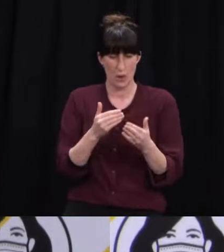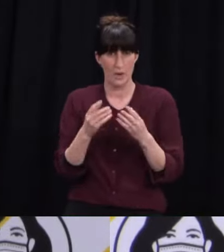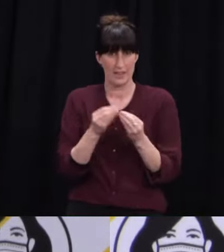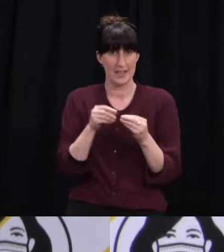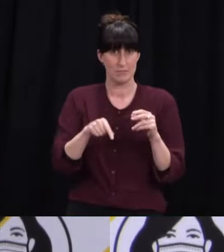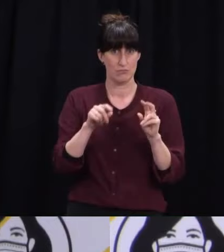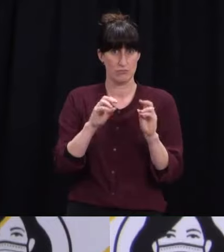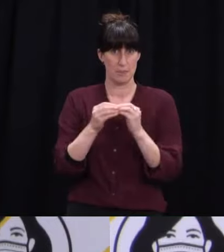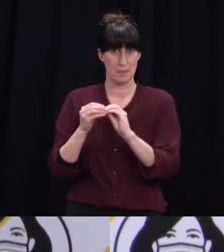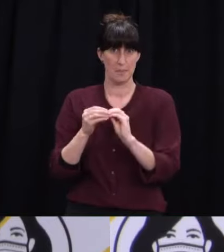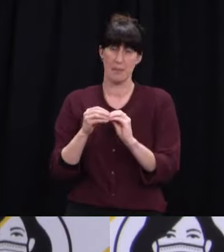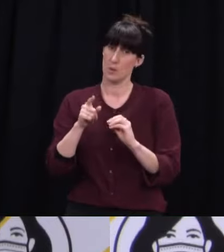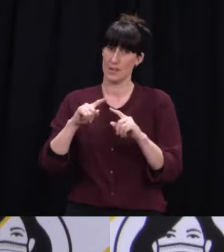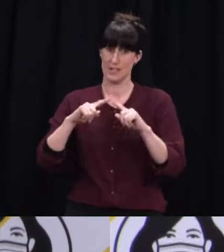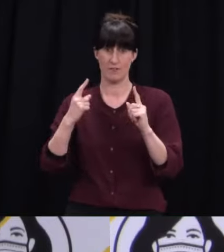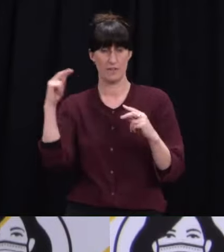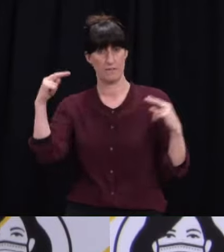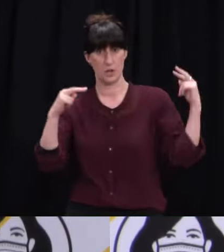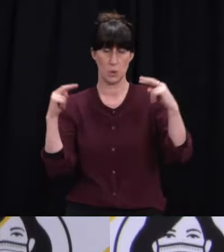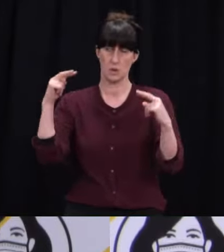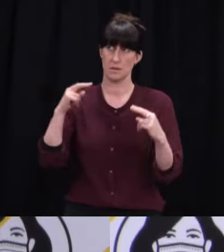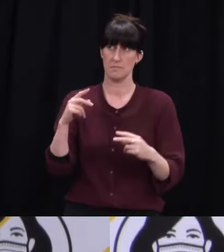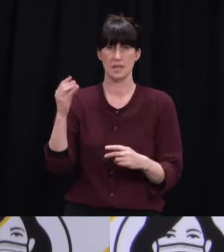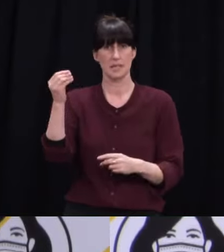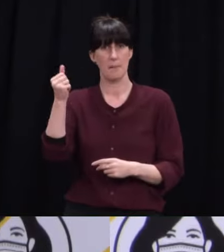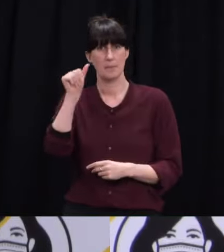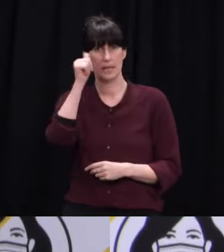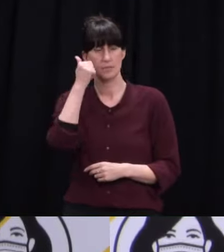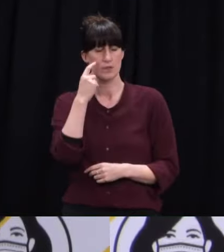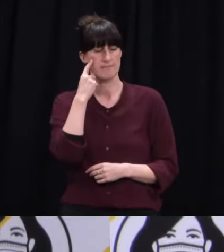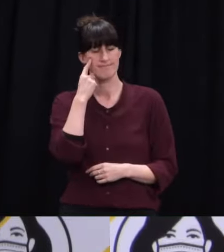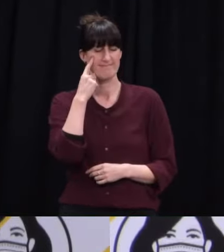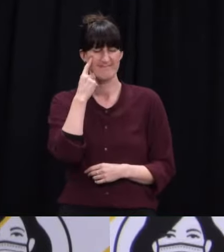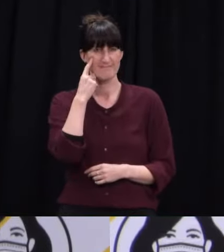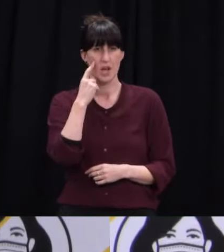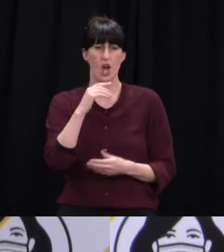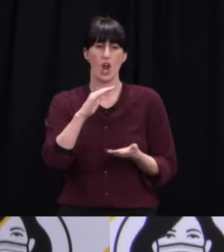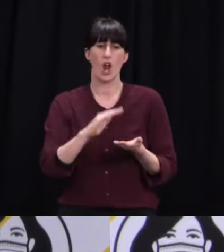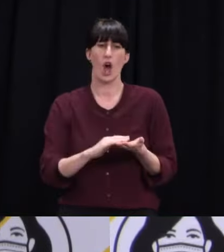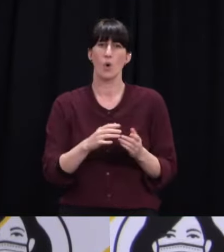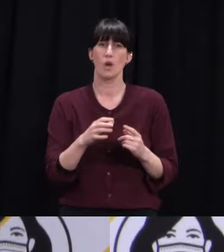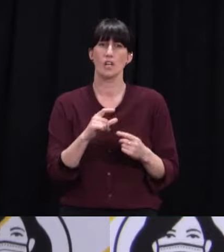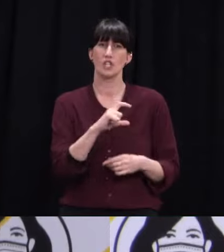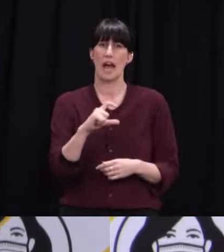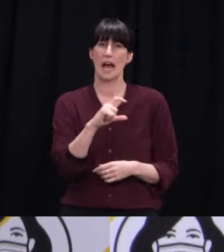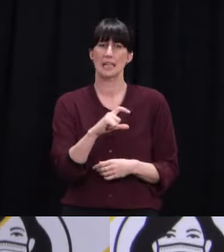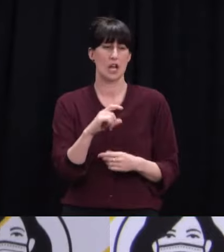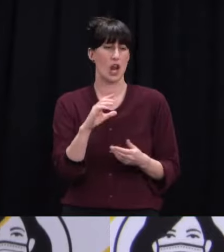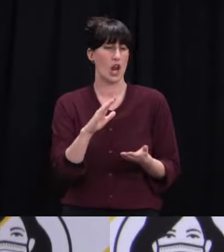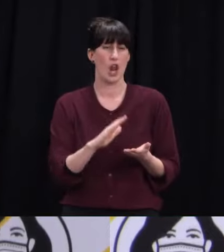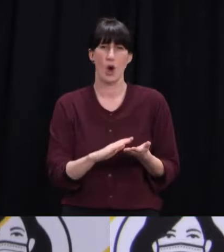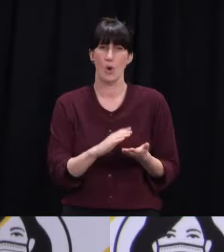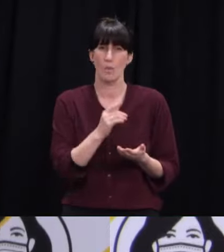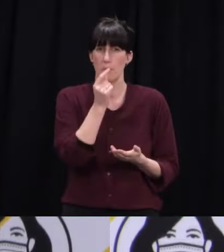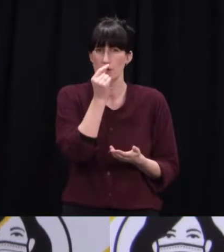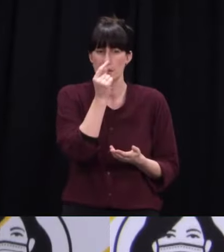range of views. Some felt because there was actually quite a low possibility that 5 of